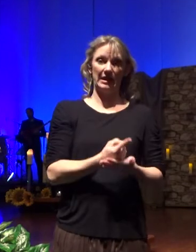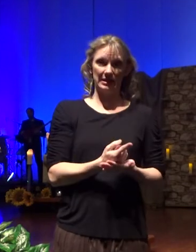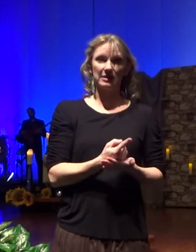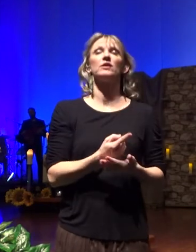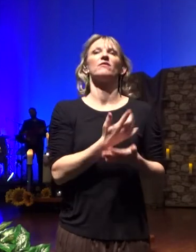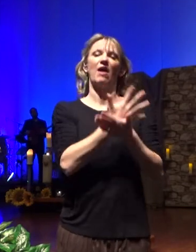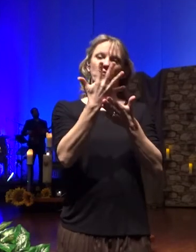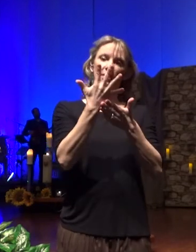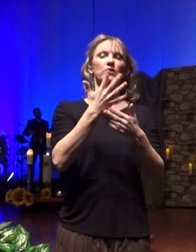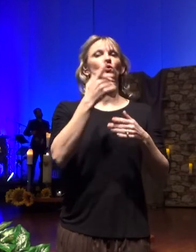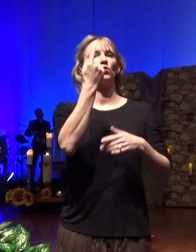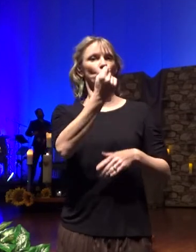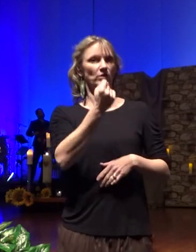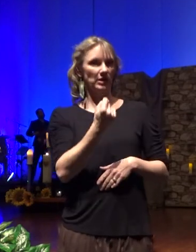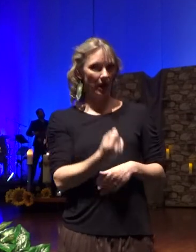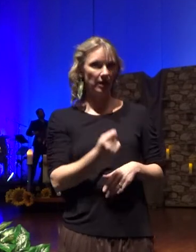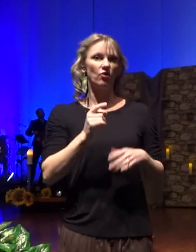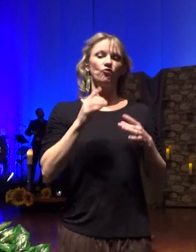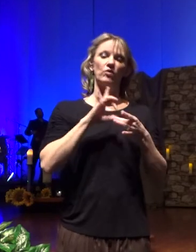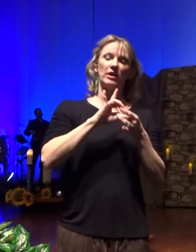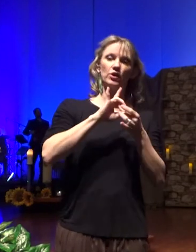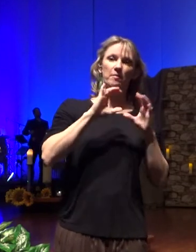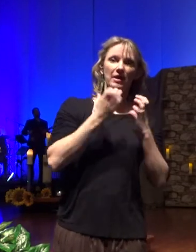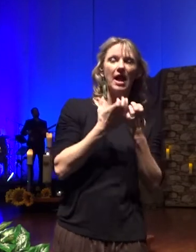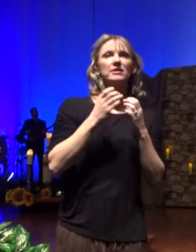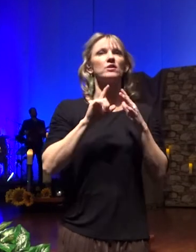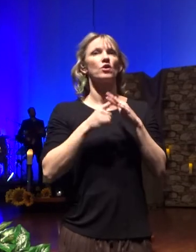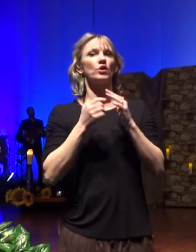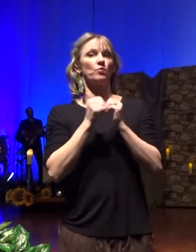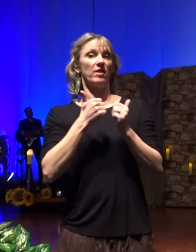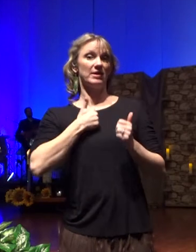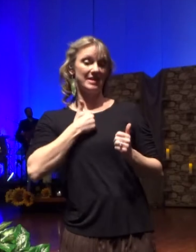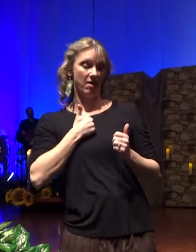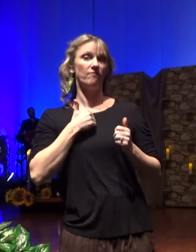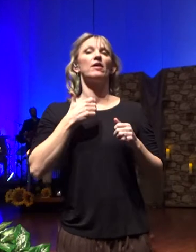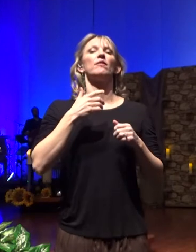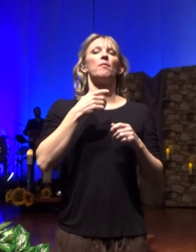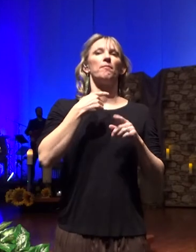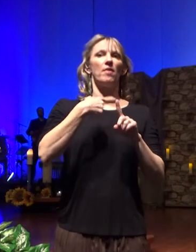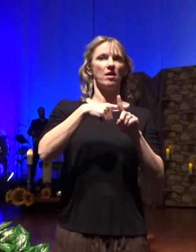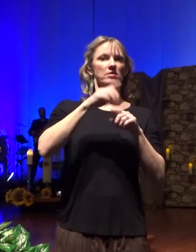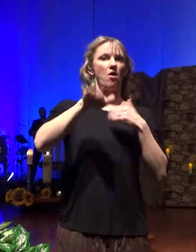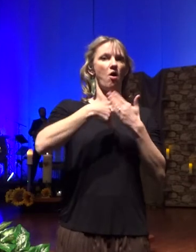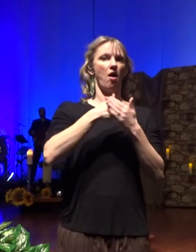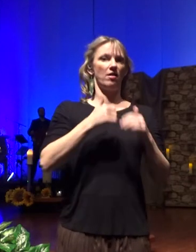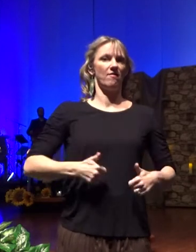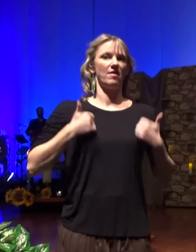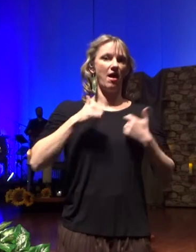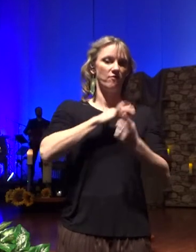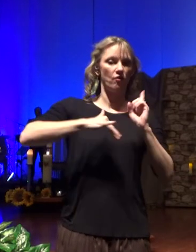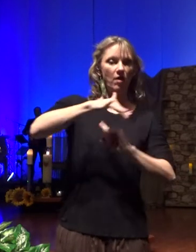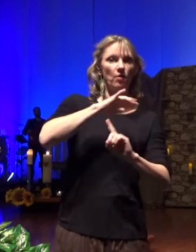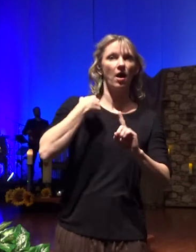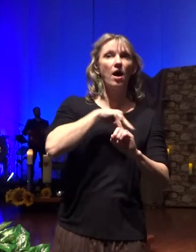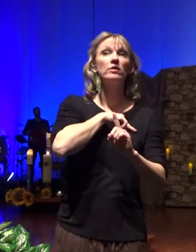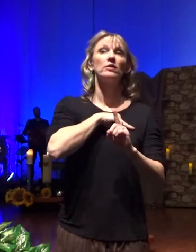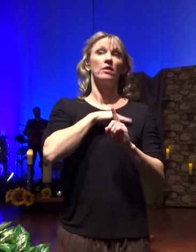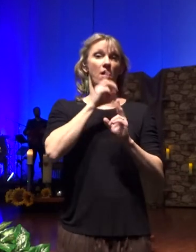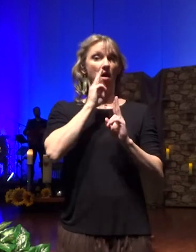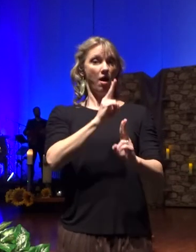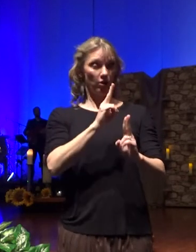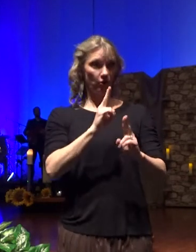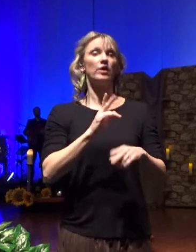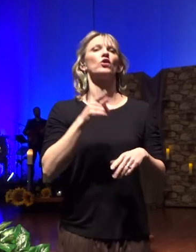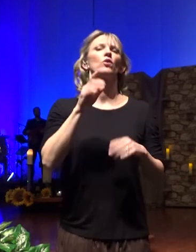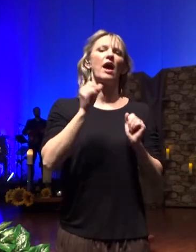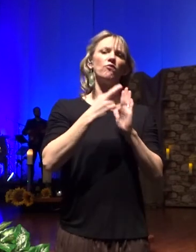March 15th. It's a relationship class, but it begins with our relationship with ourselves and all of life around us. And in honor of it being a relationship class, you